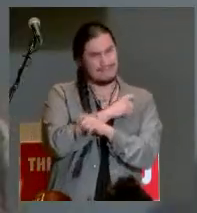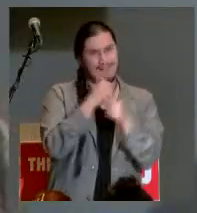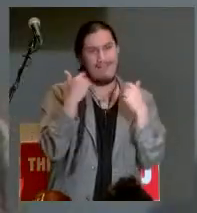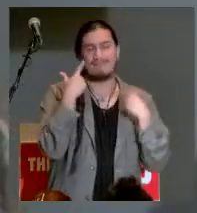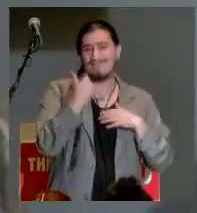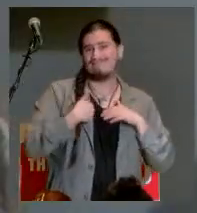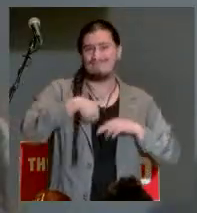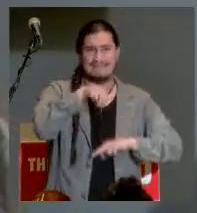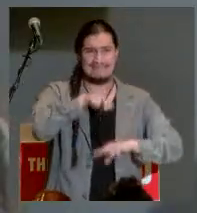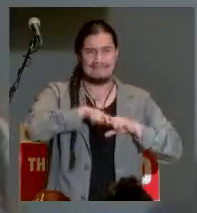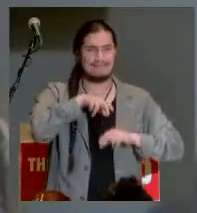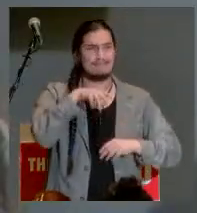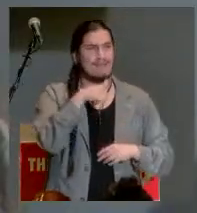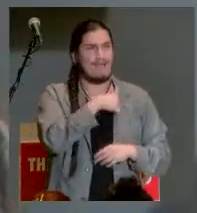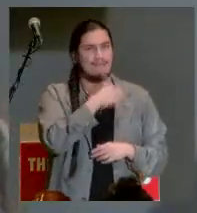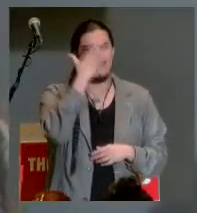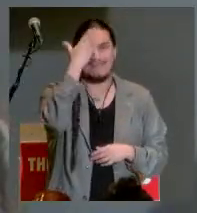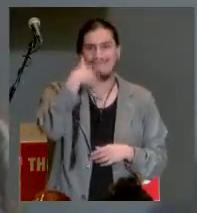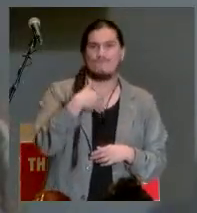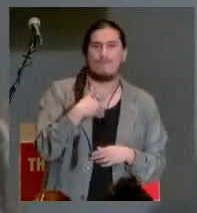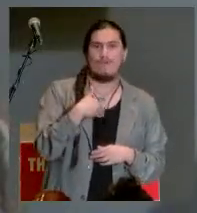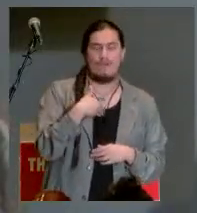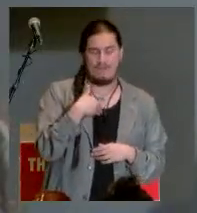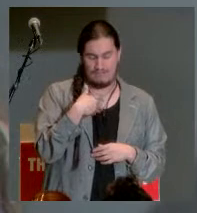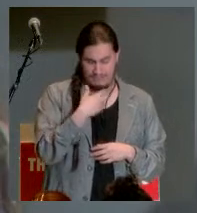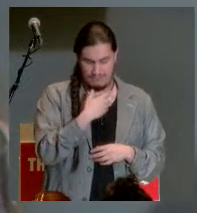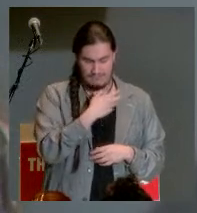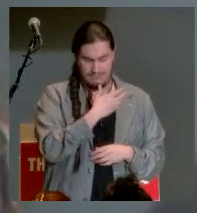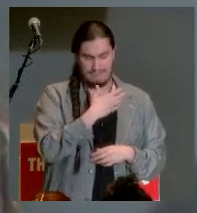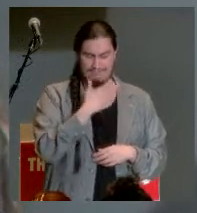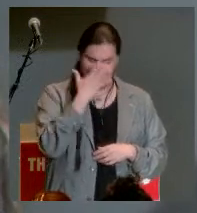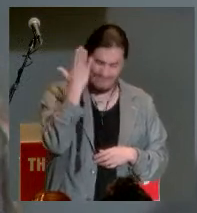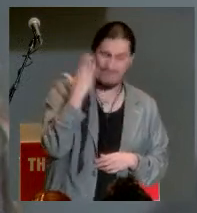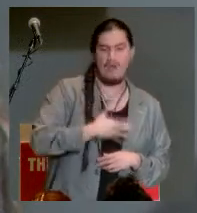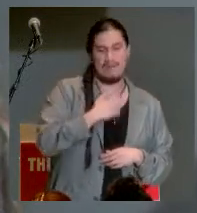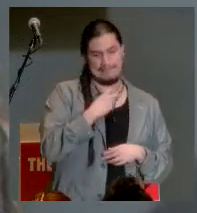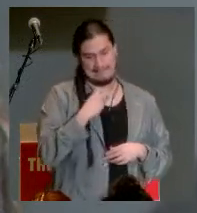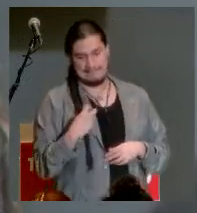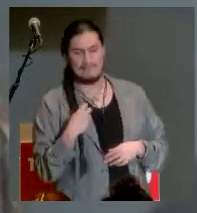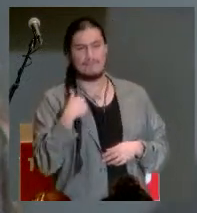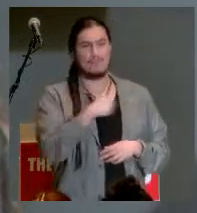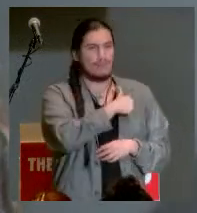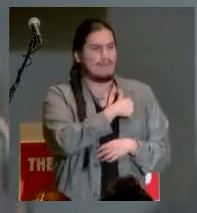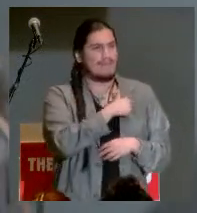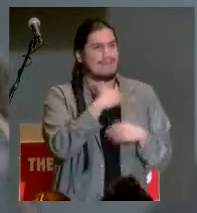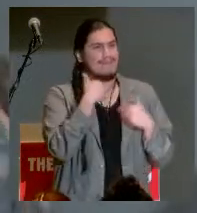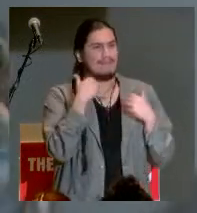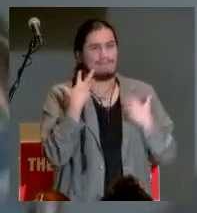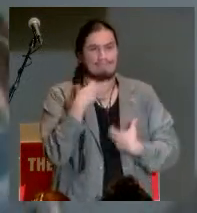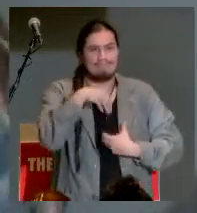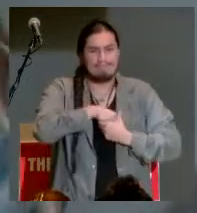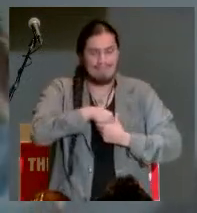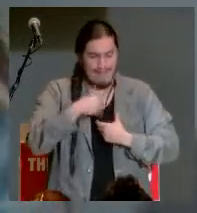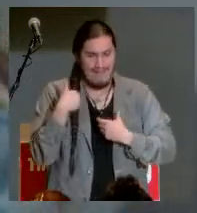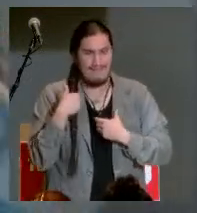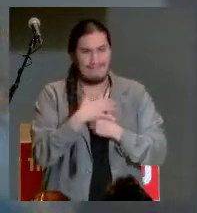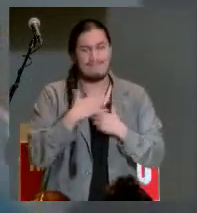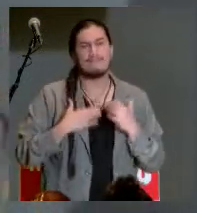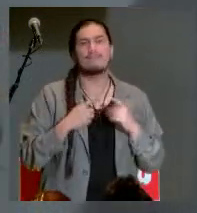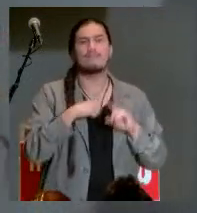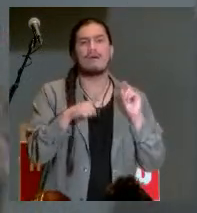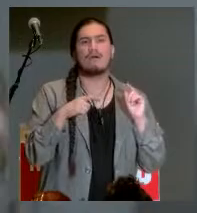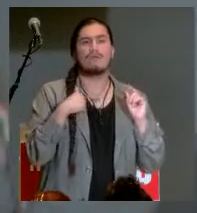sitting in the, like I'm the front row, you know. Like we're vessels of the universe talking, but we also vessels